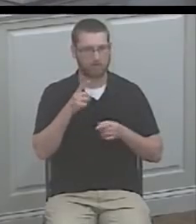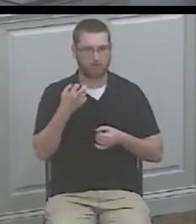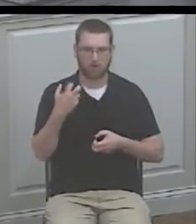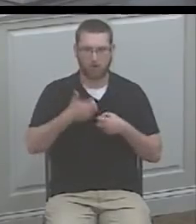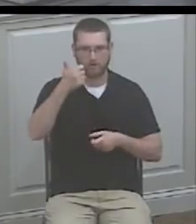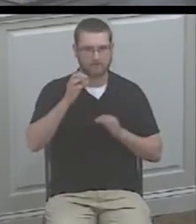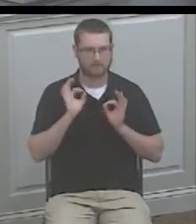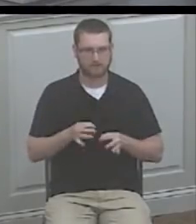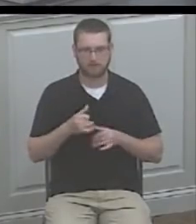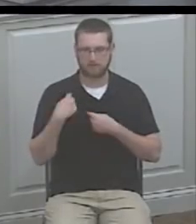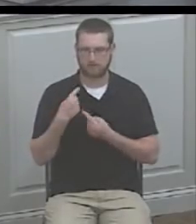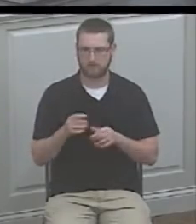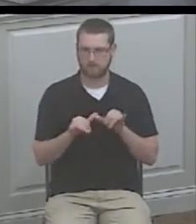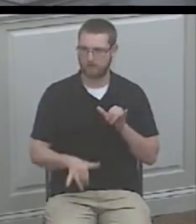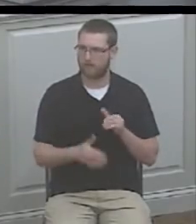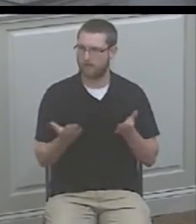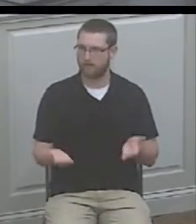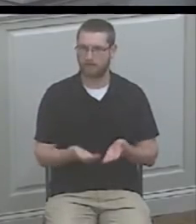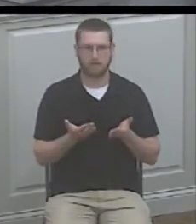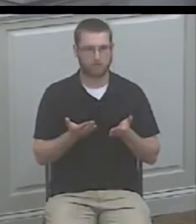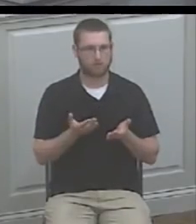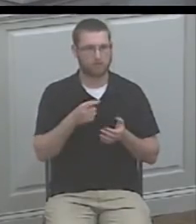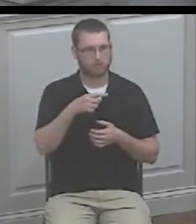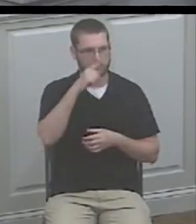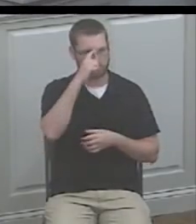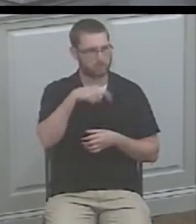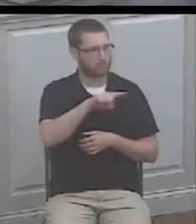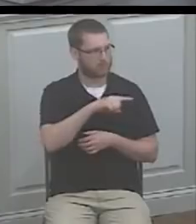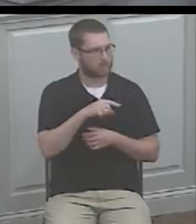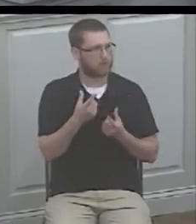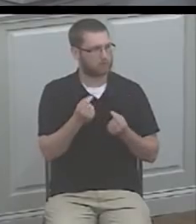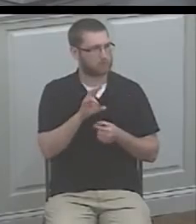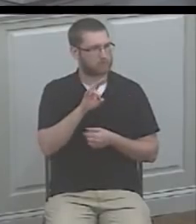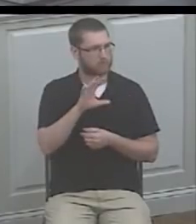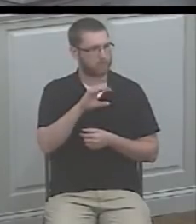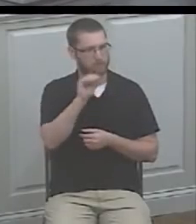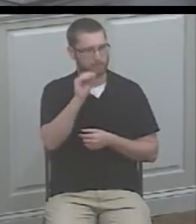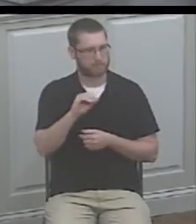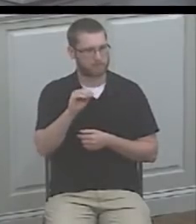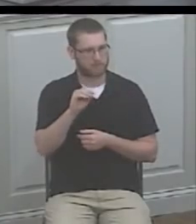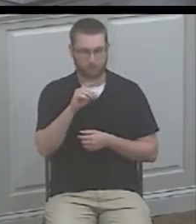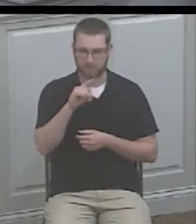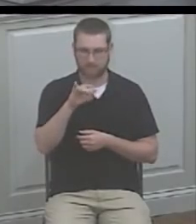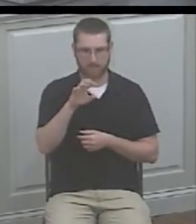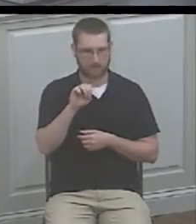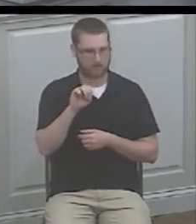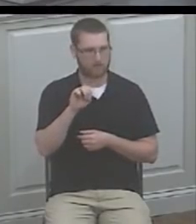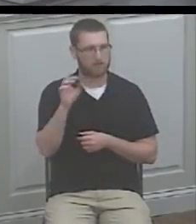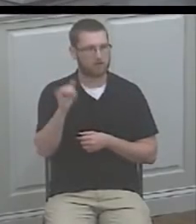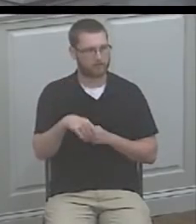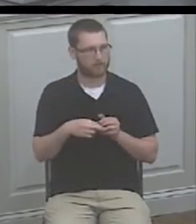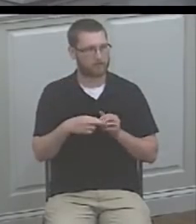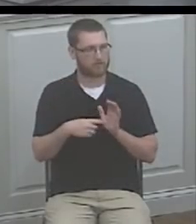made since sitting here. And that was to do, you all keep saying the 75 percentile, so I'll use your analogy.